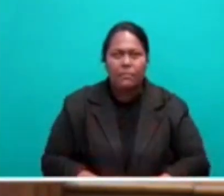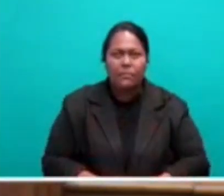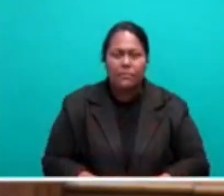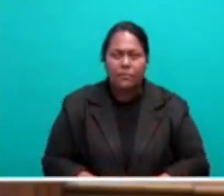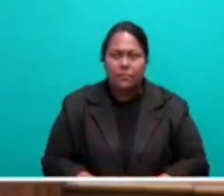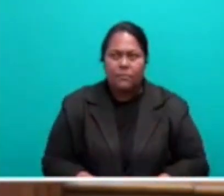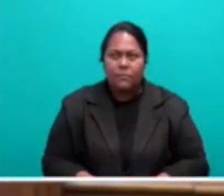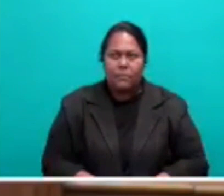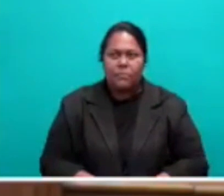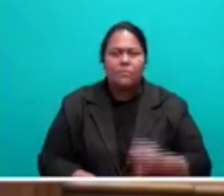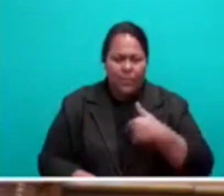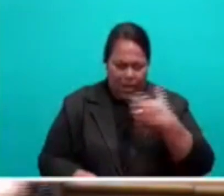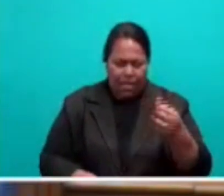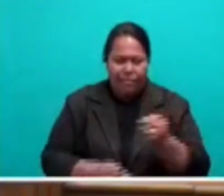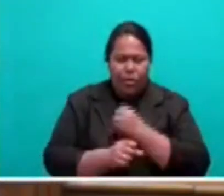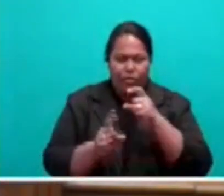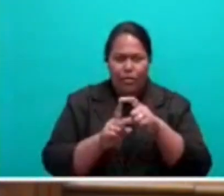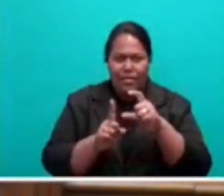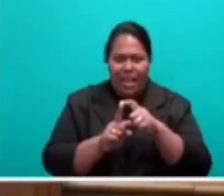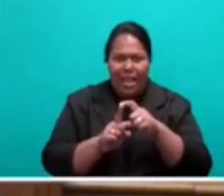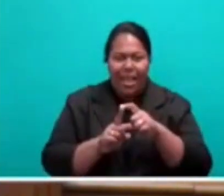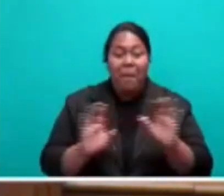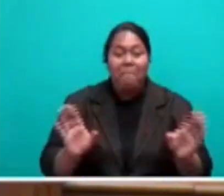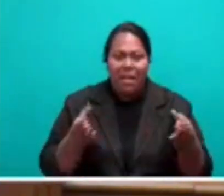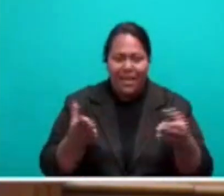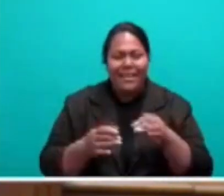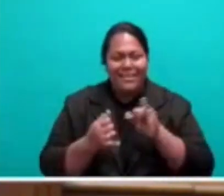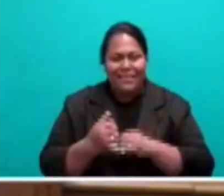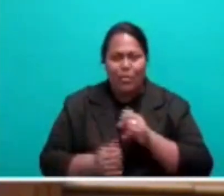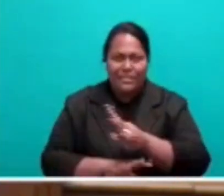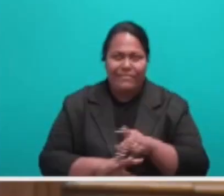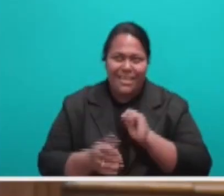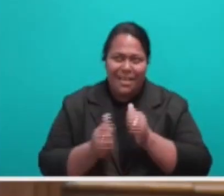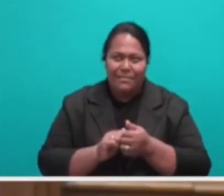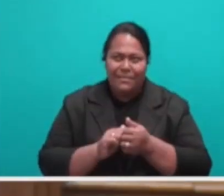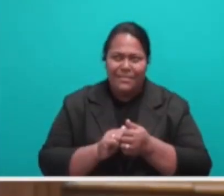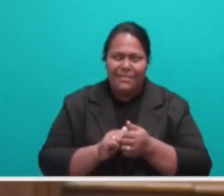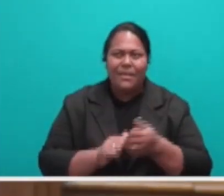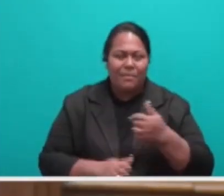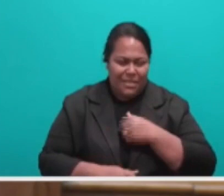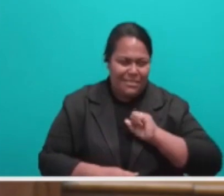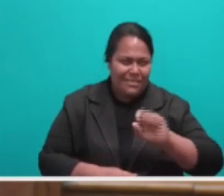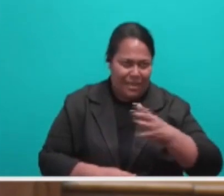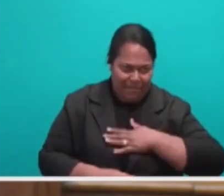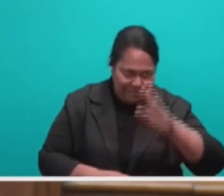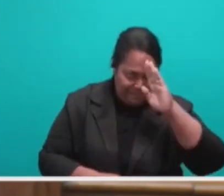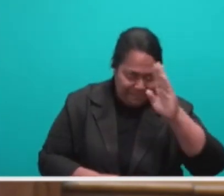I have a granddaughter playing in the South Pacific Games, and I send out my greetings to